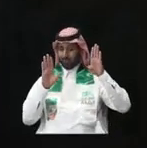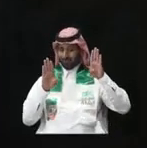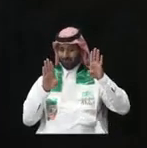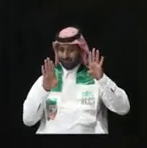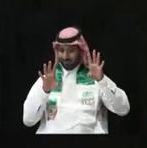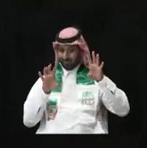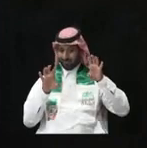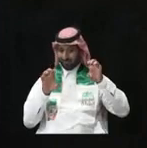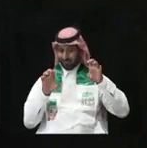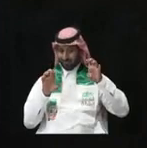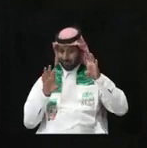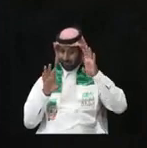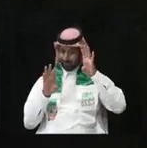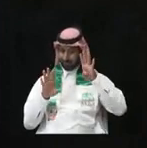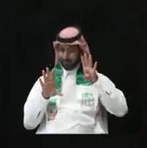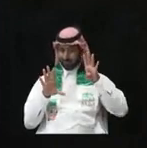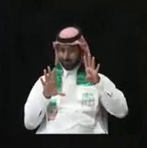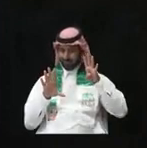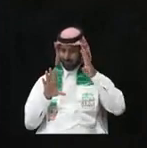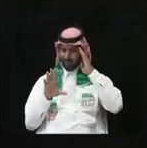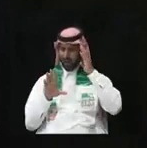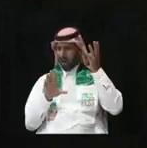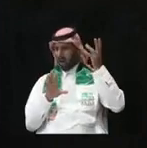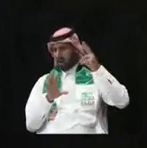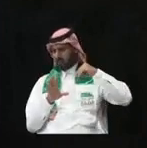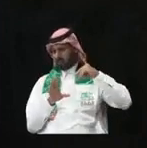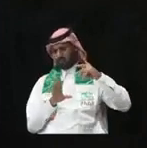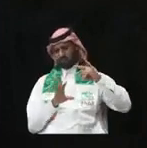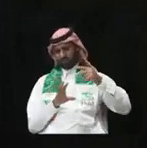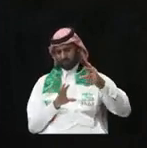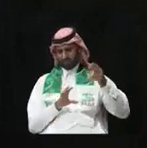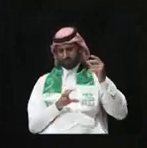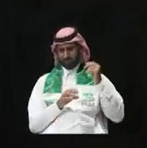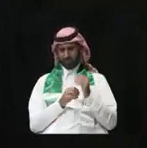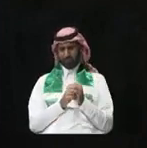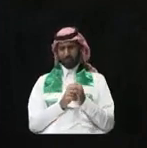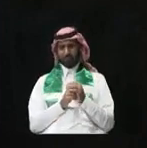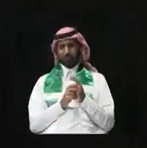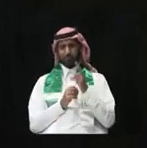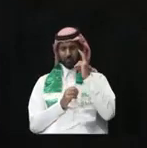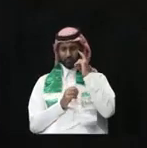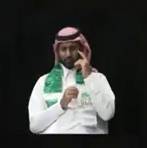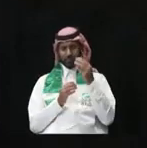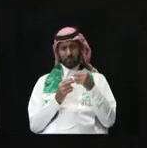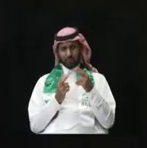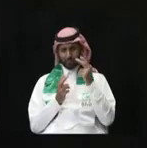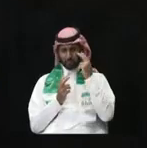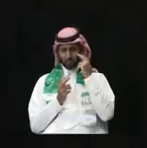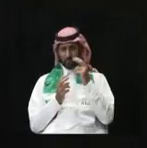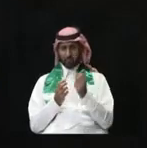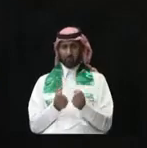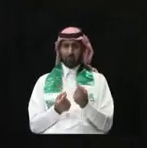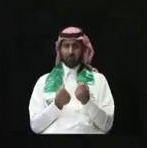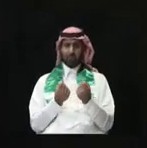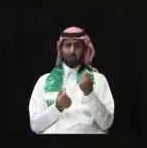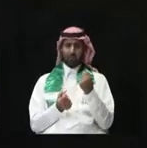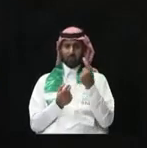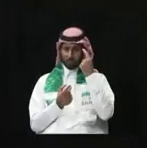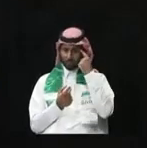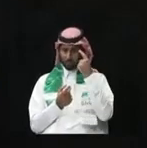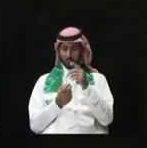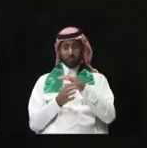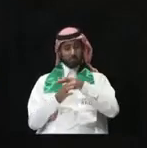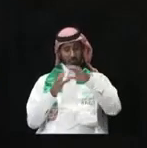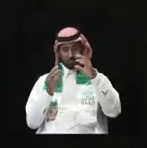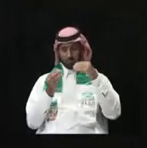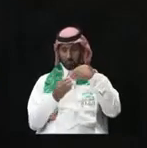is better than 90 years ago. Next, we have the introduction of the internet. Is it a